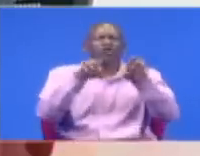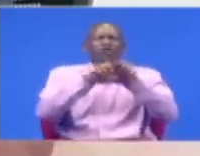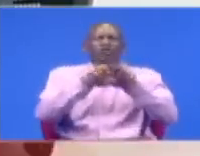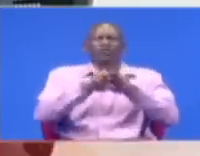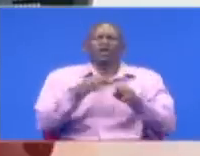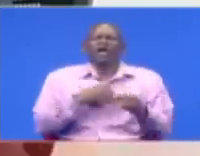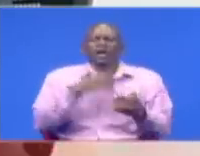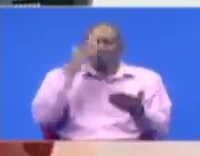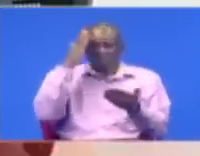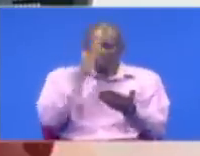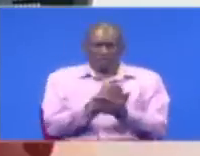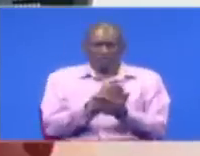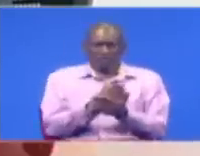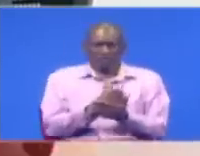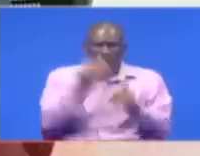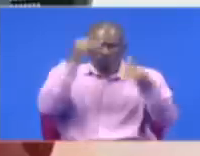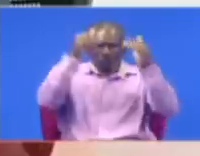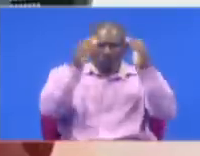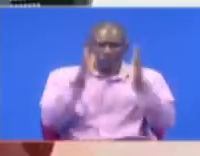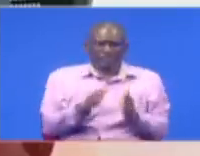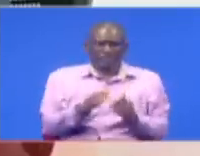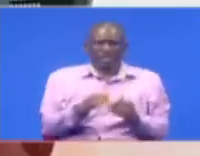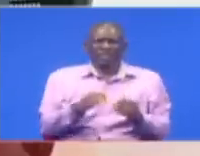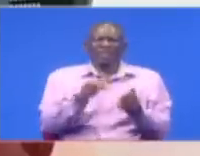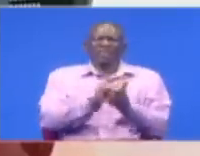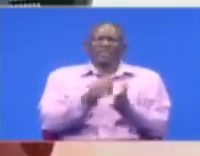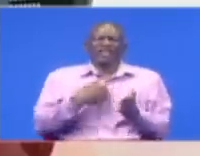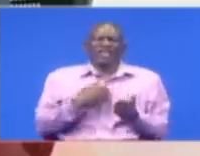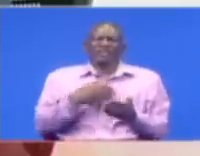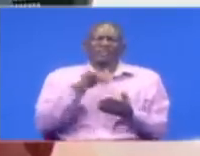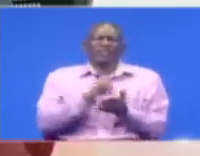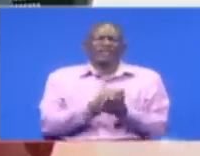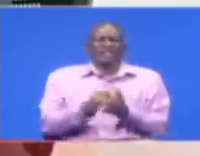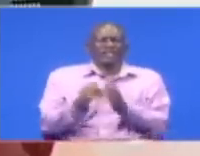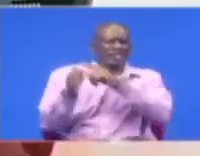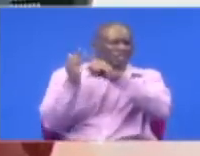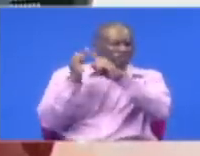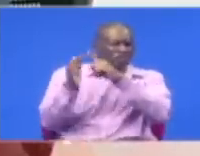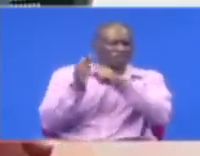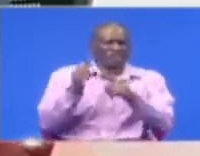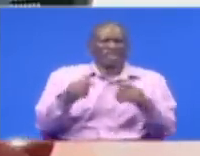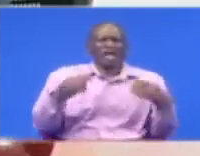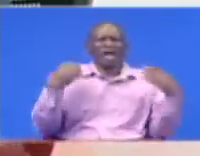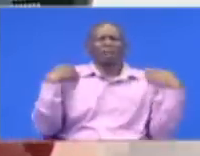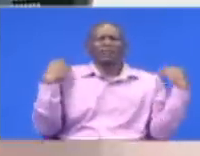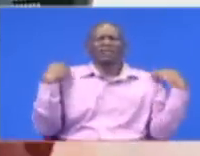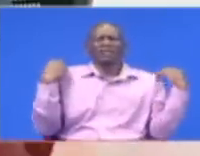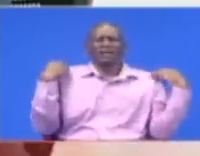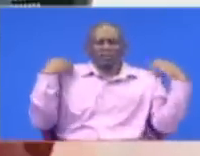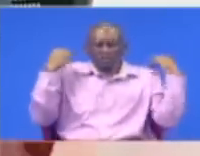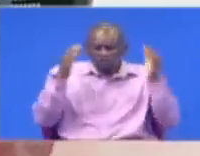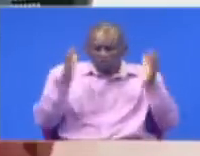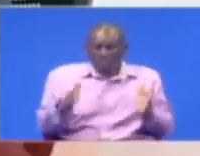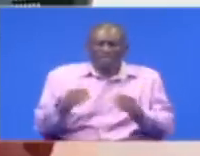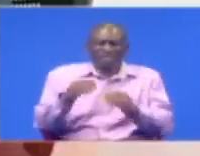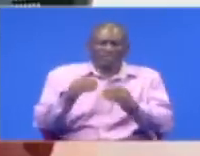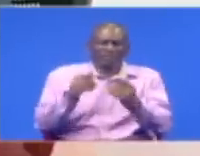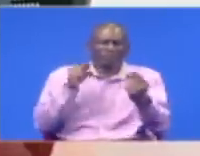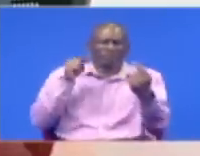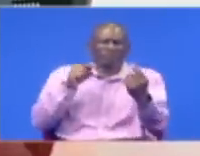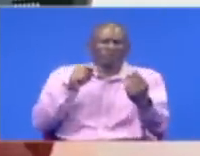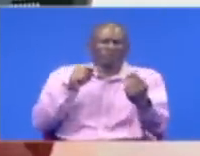do believe, Professor, that I have that eye, a practitioner's eye, that can be able to